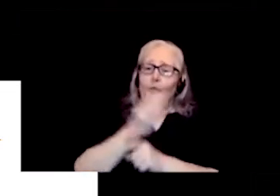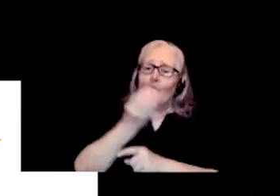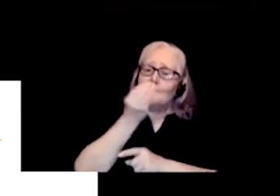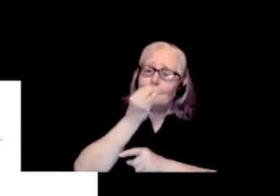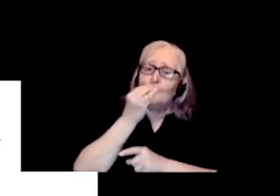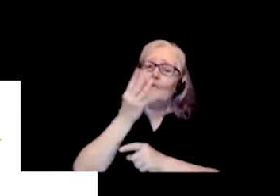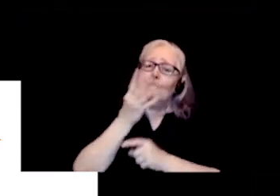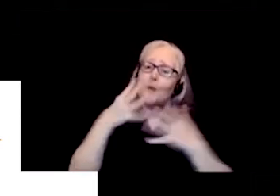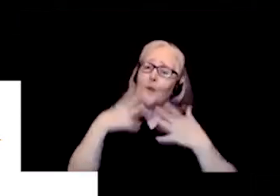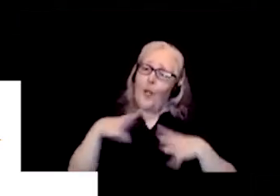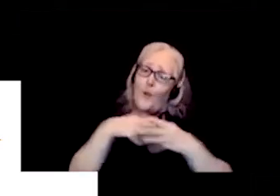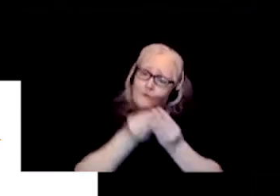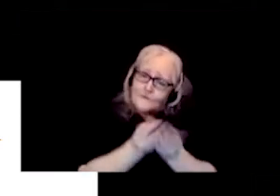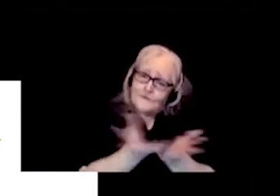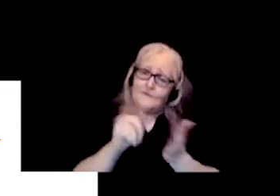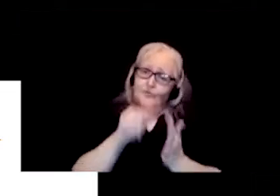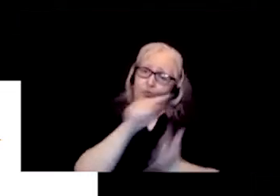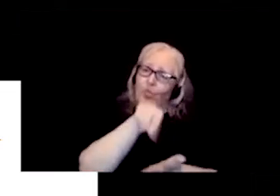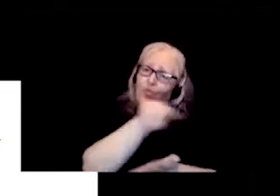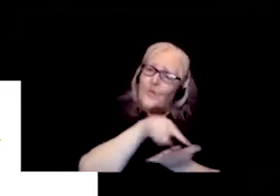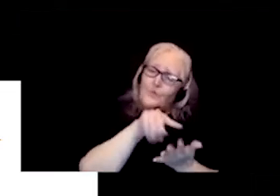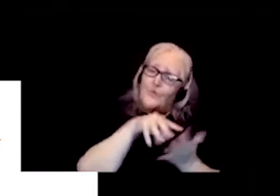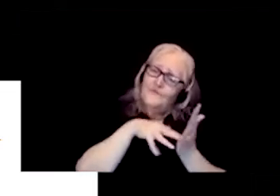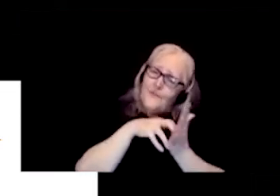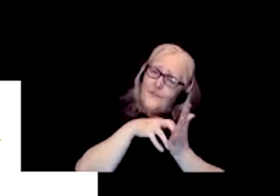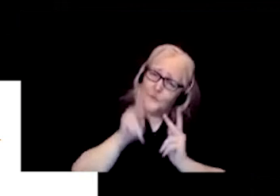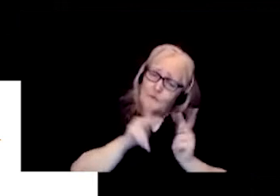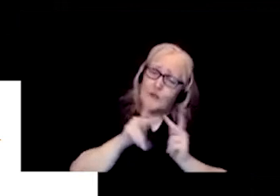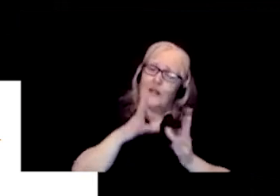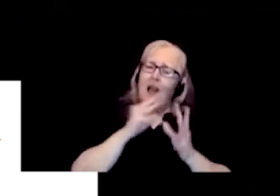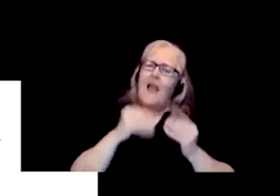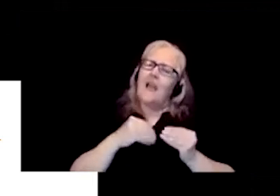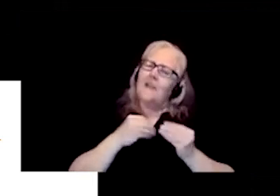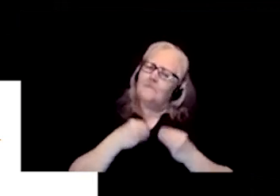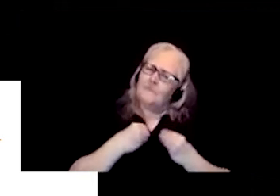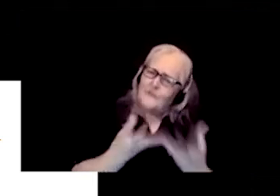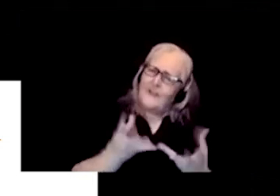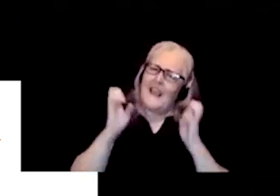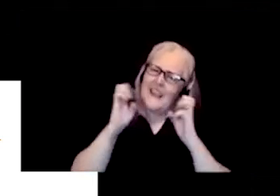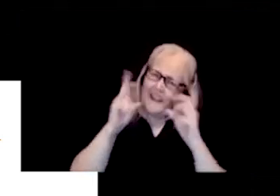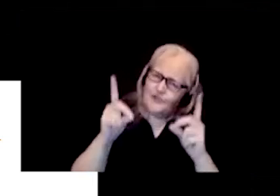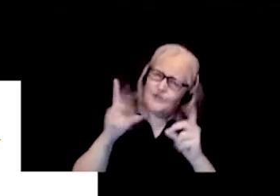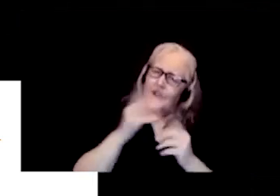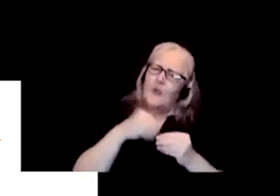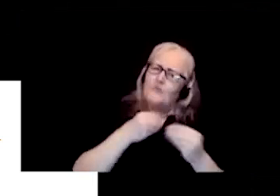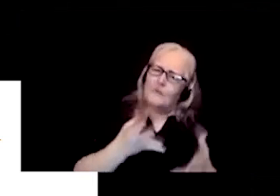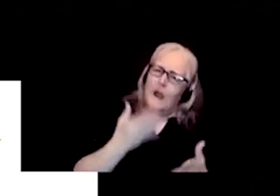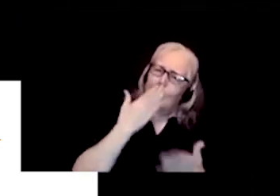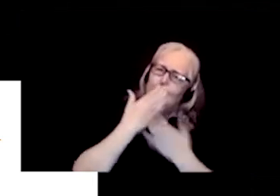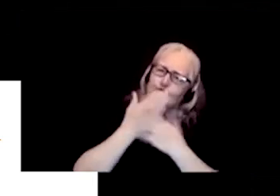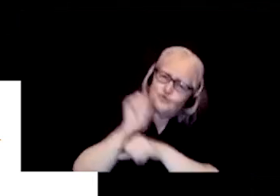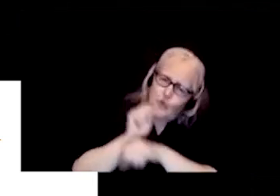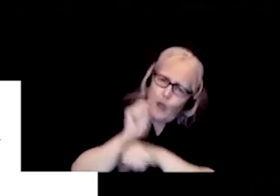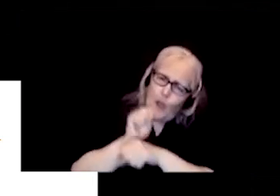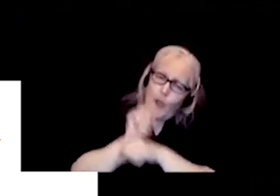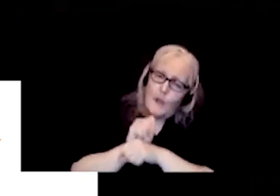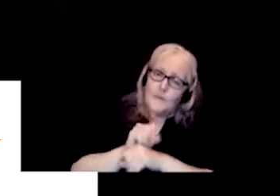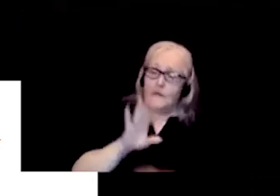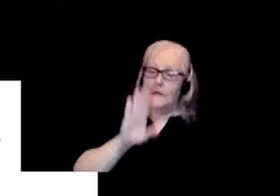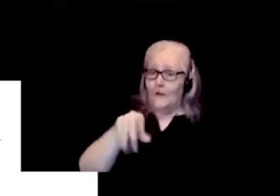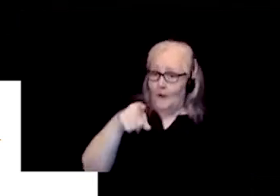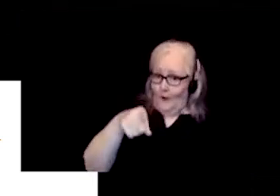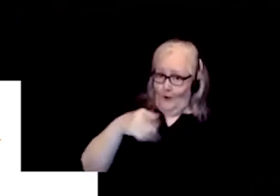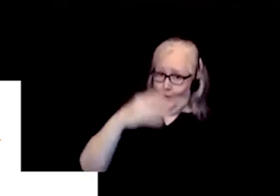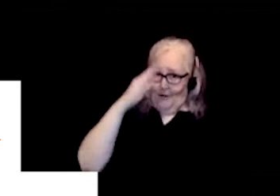groups and to provide education and real employment to these groups. Well, the Congress, if you think we're in a very heated